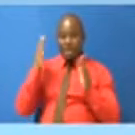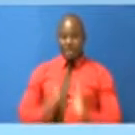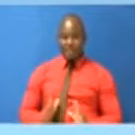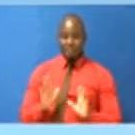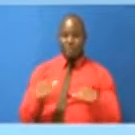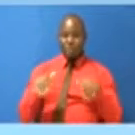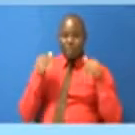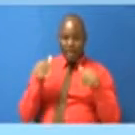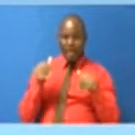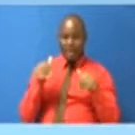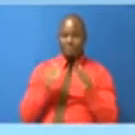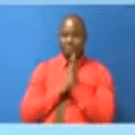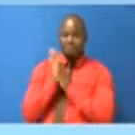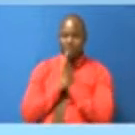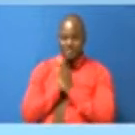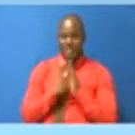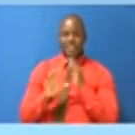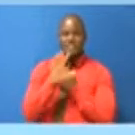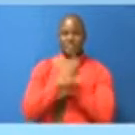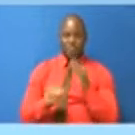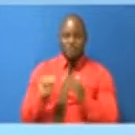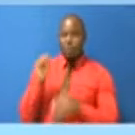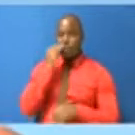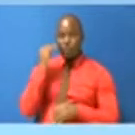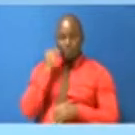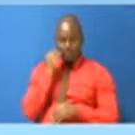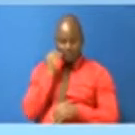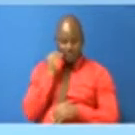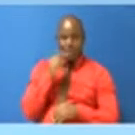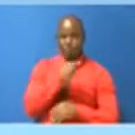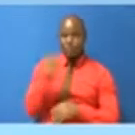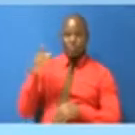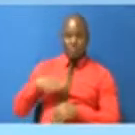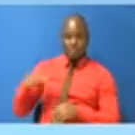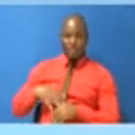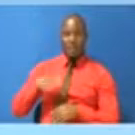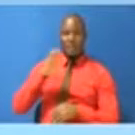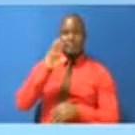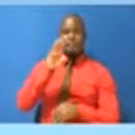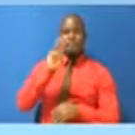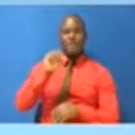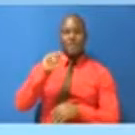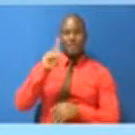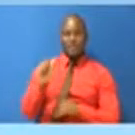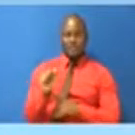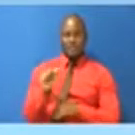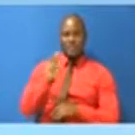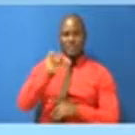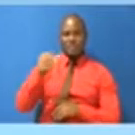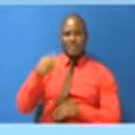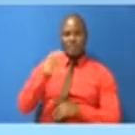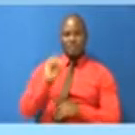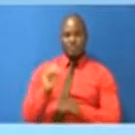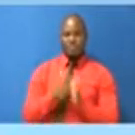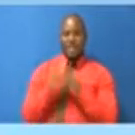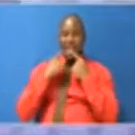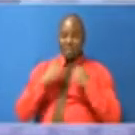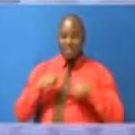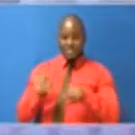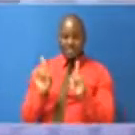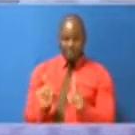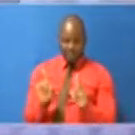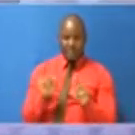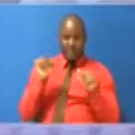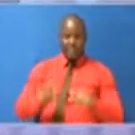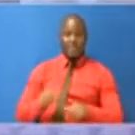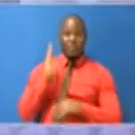is waiting his appetite to steal your homes you people in makadara and jericho um he has pronounced himself